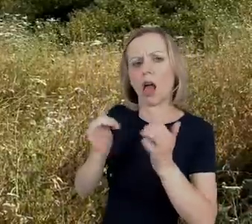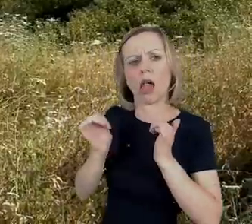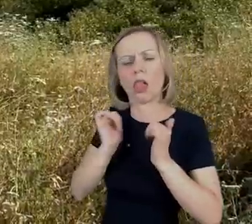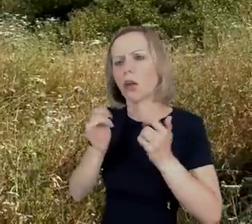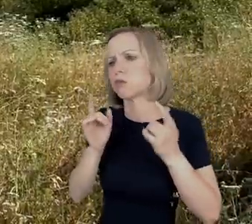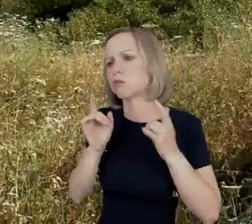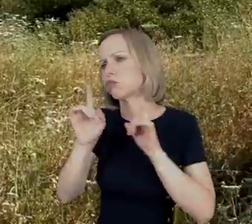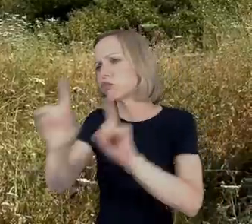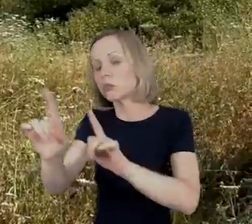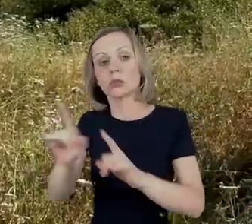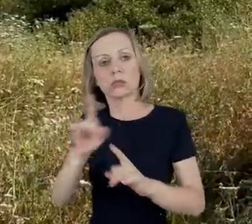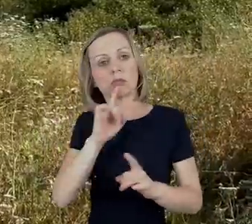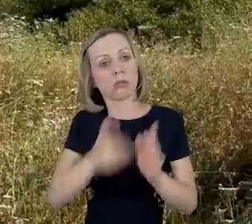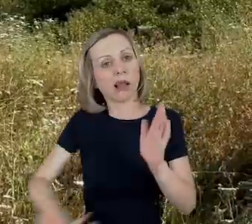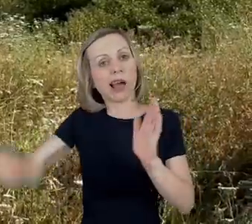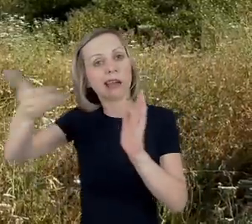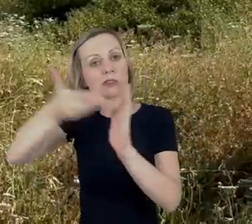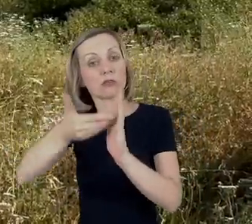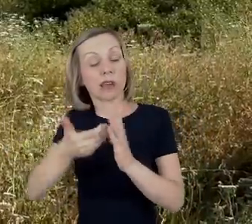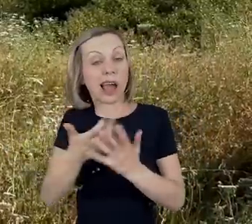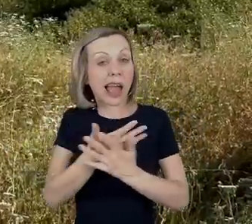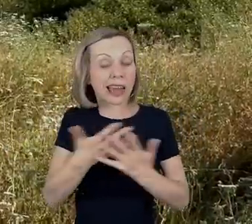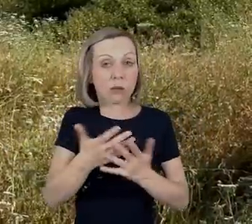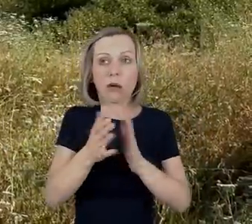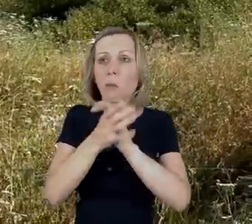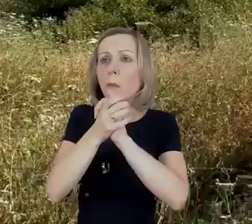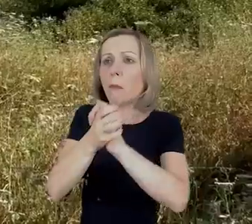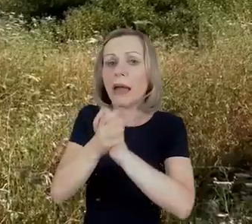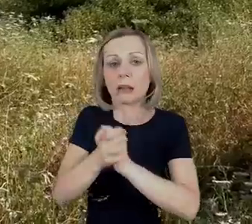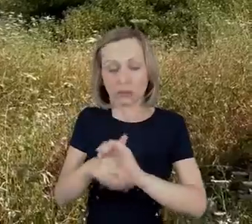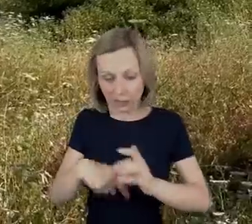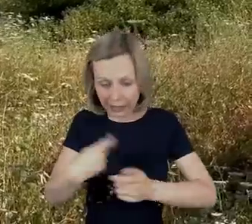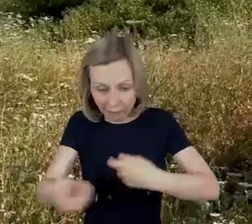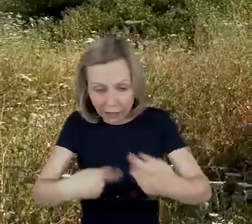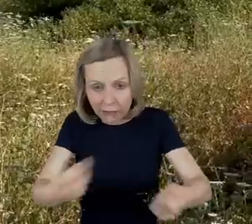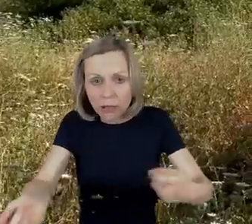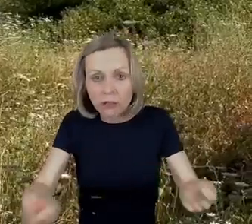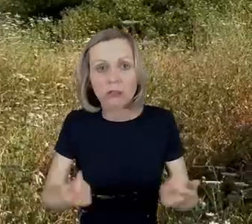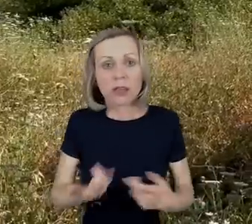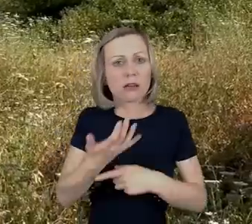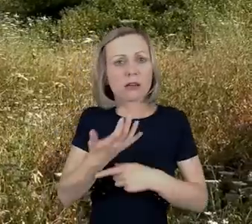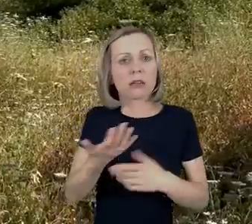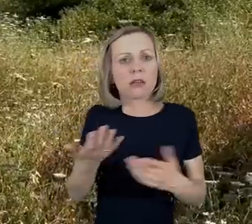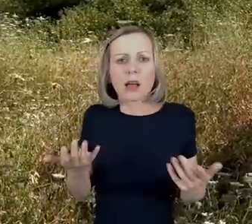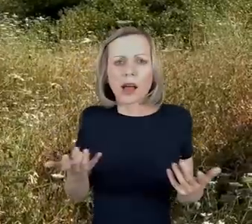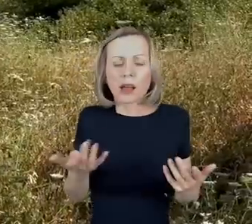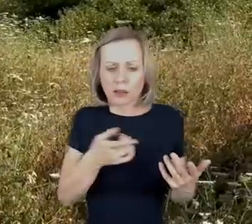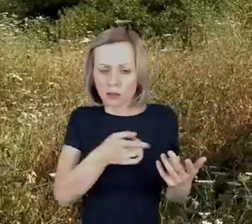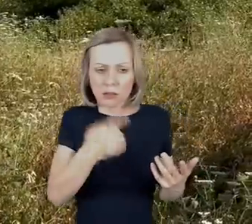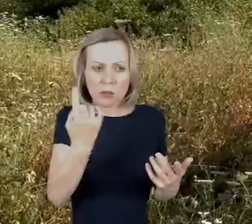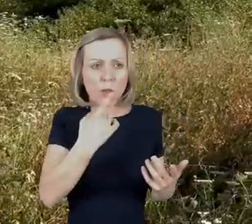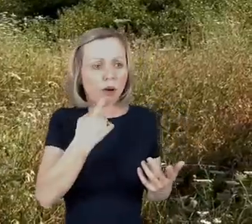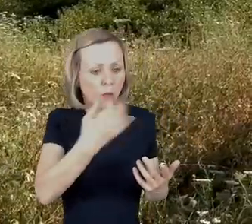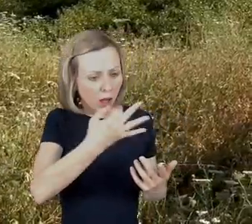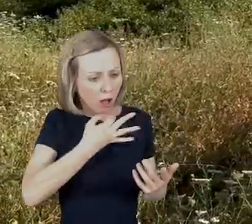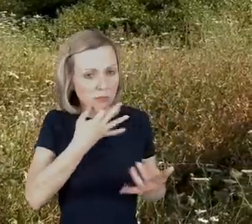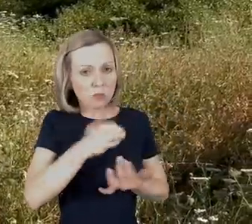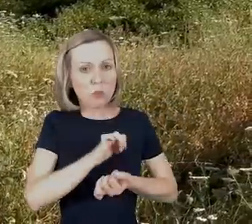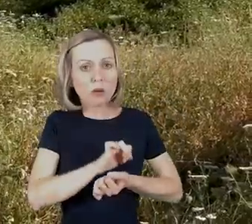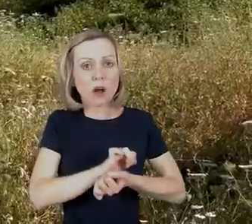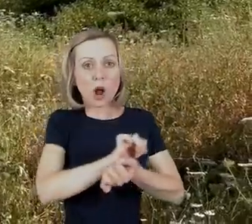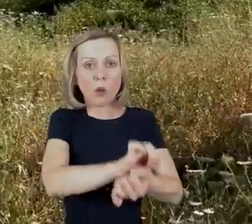go also the second mile with them. Give to everyone who begs from you, and do not refuse